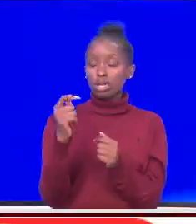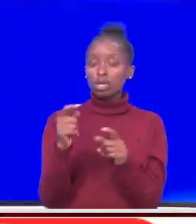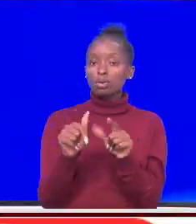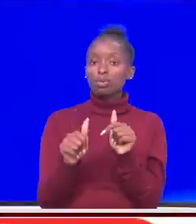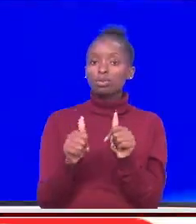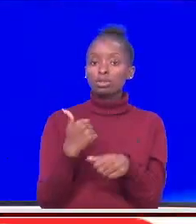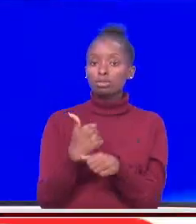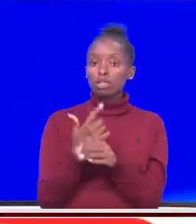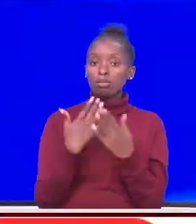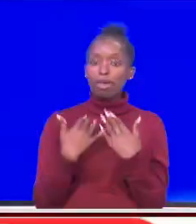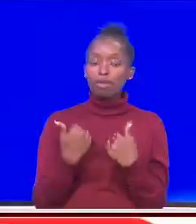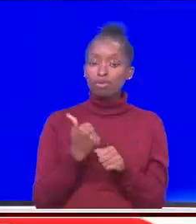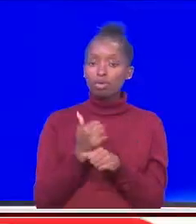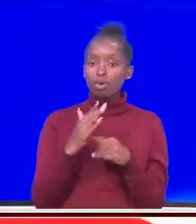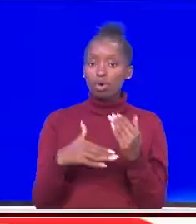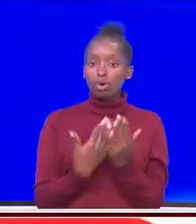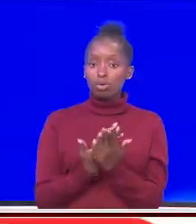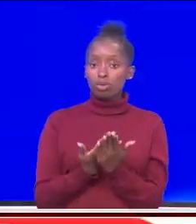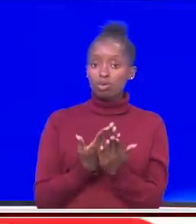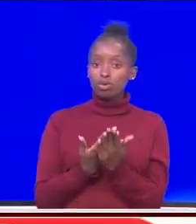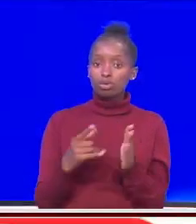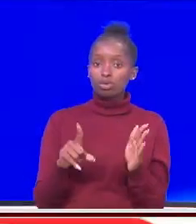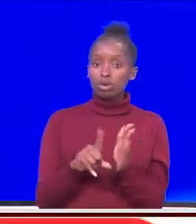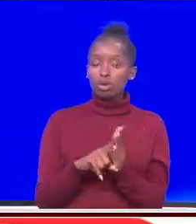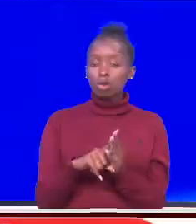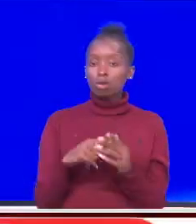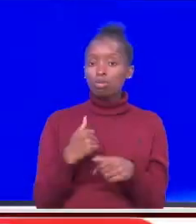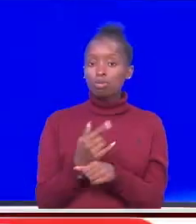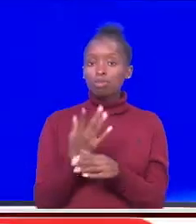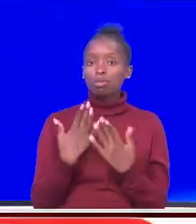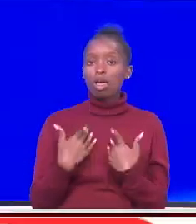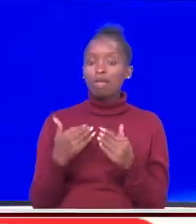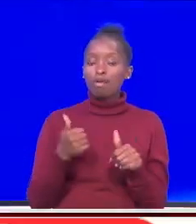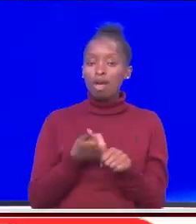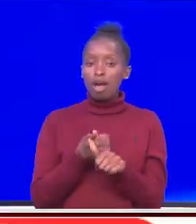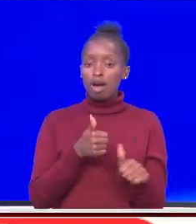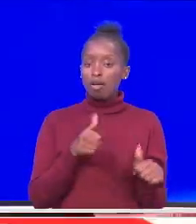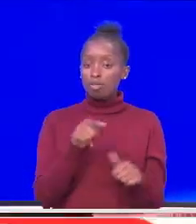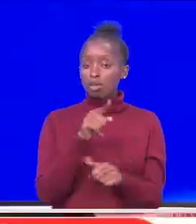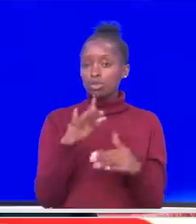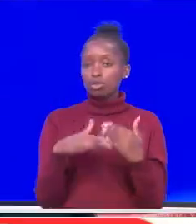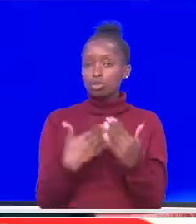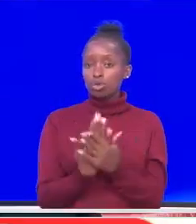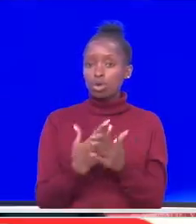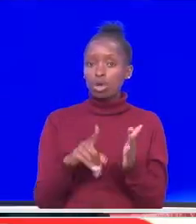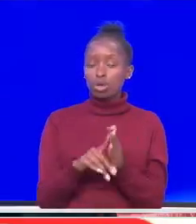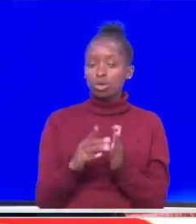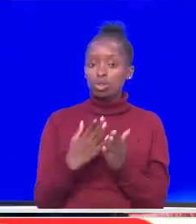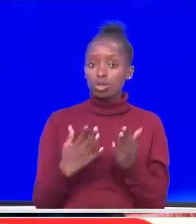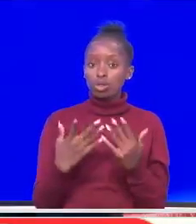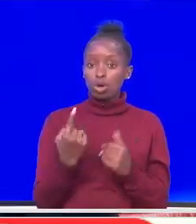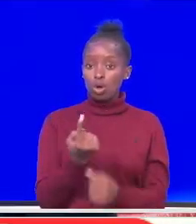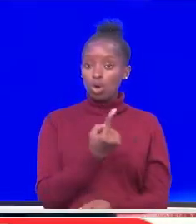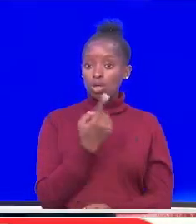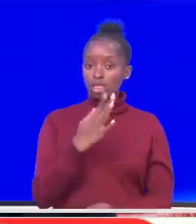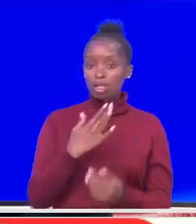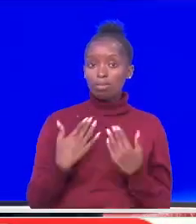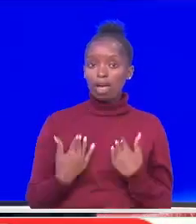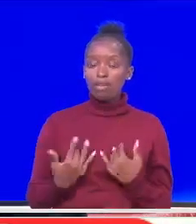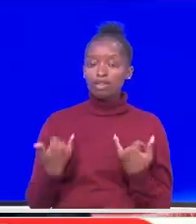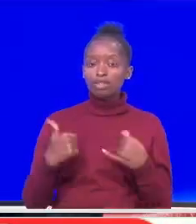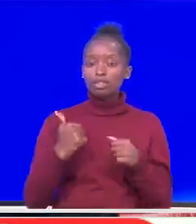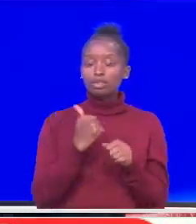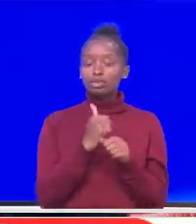constitution with the proposed laws anchored to the constitution to avoid legal suits. Clause 5, only the employer has an